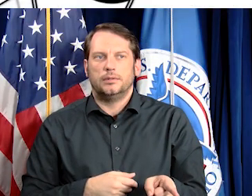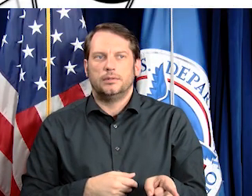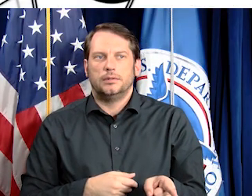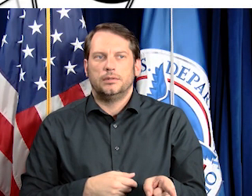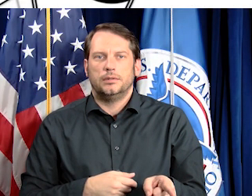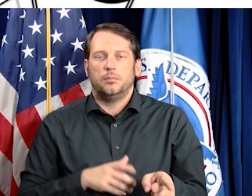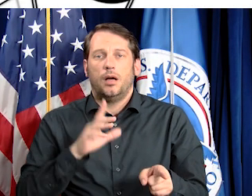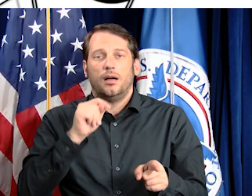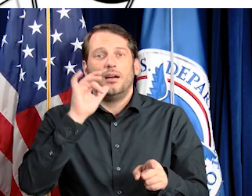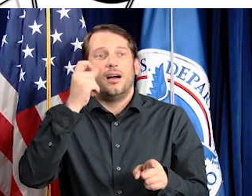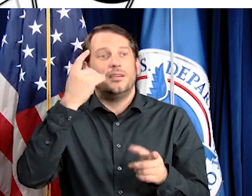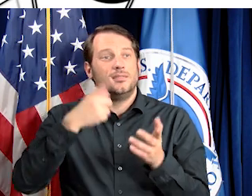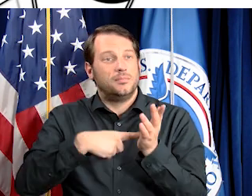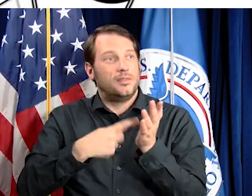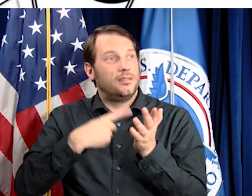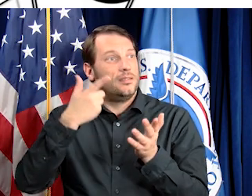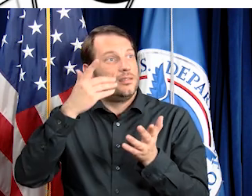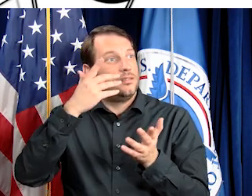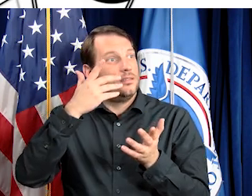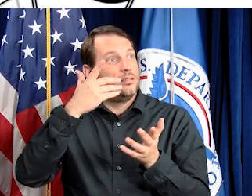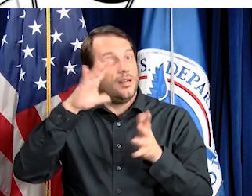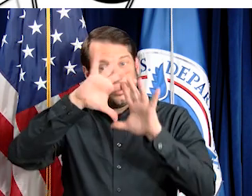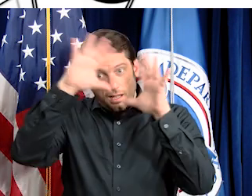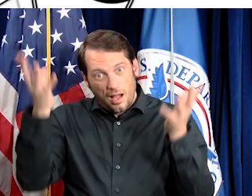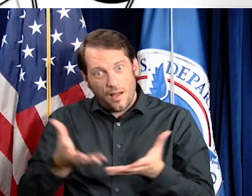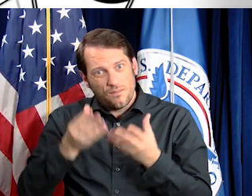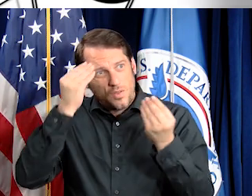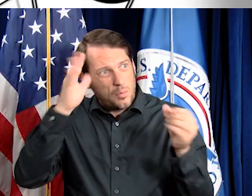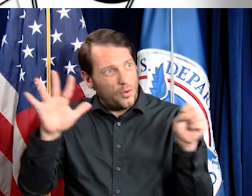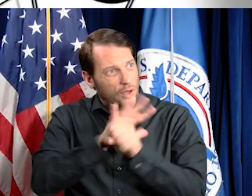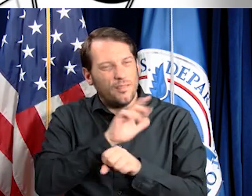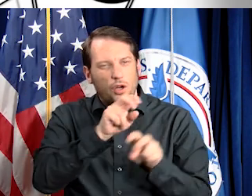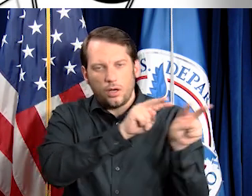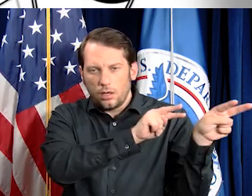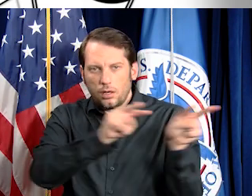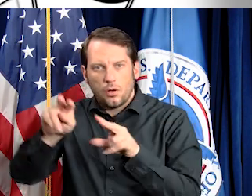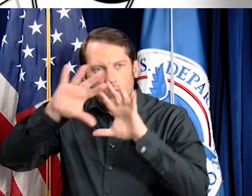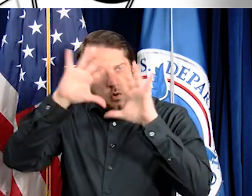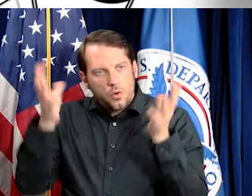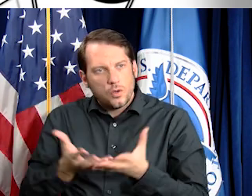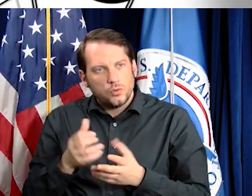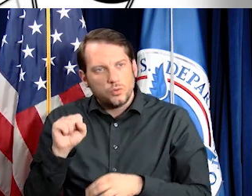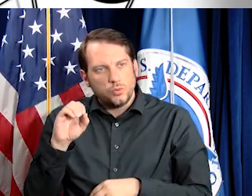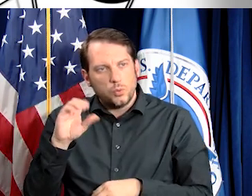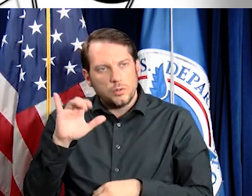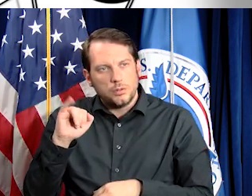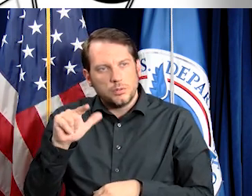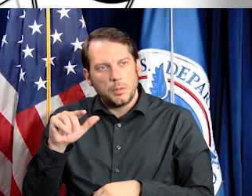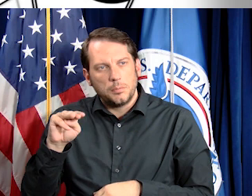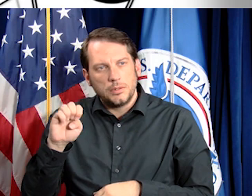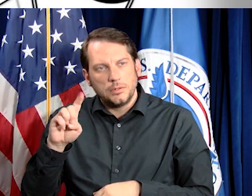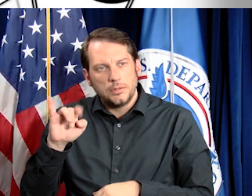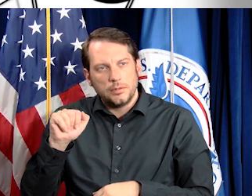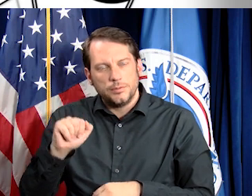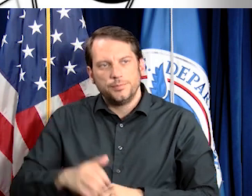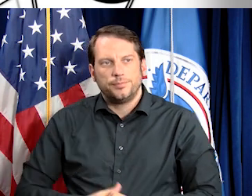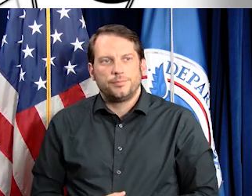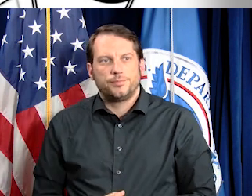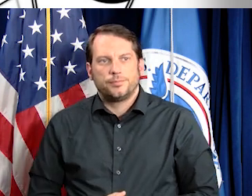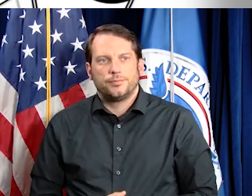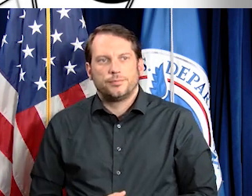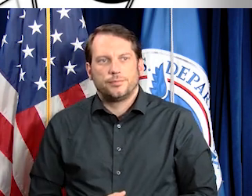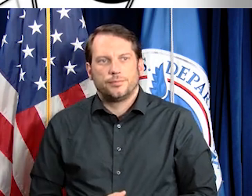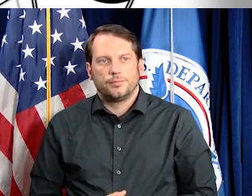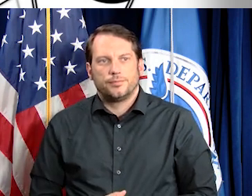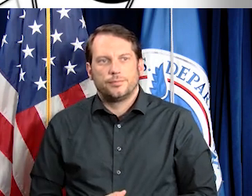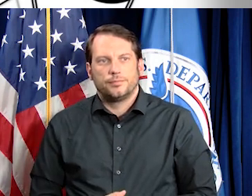was how these tools made it easier to, what I call, conduct socially distributed curation. Curation is a lot of different